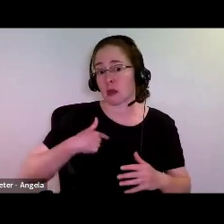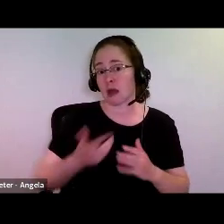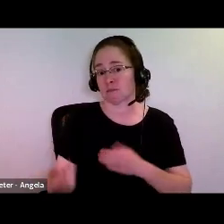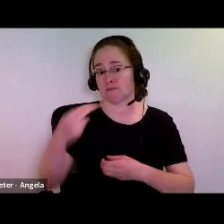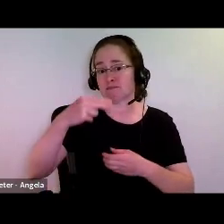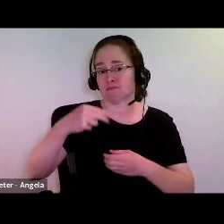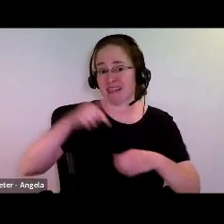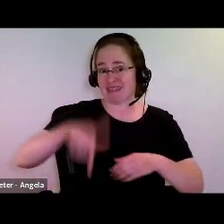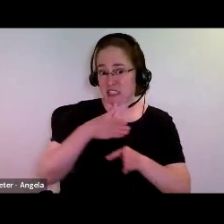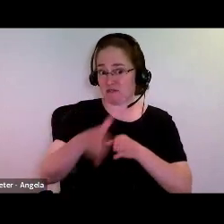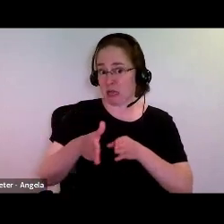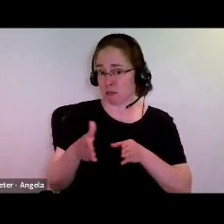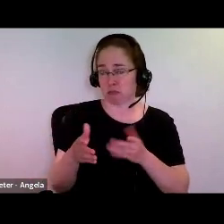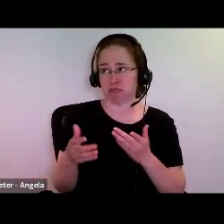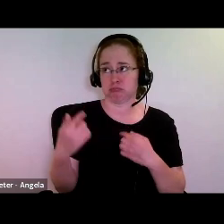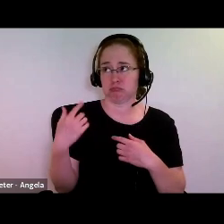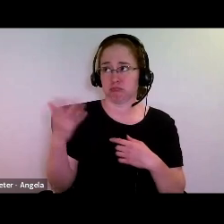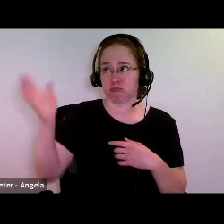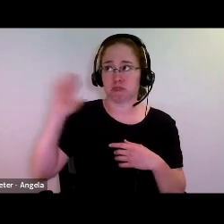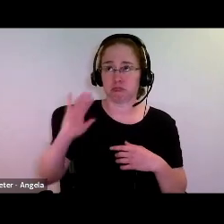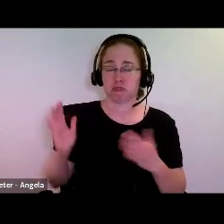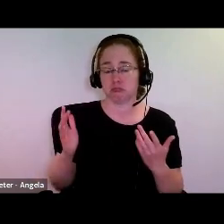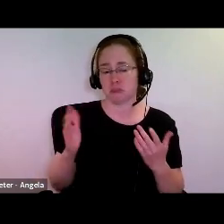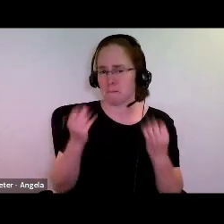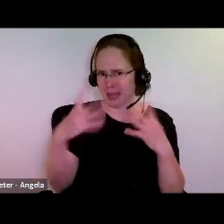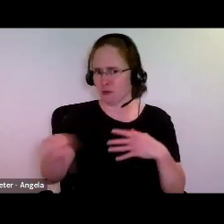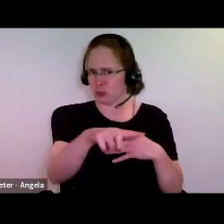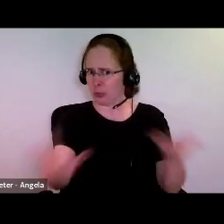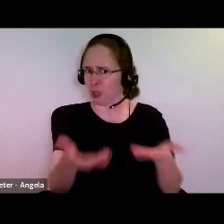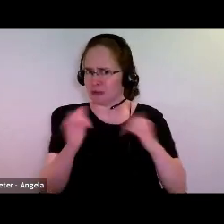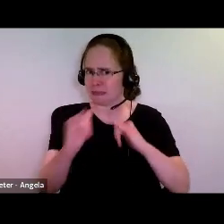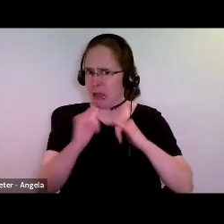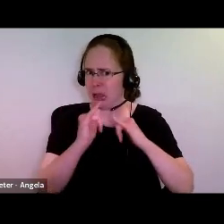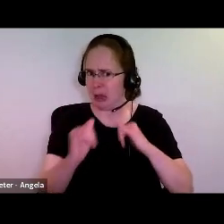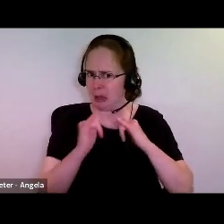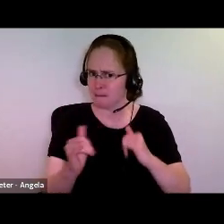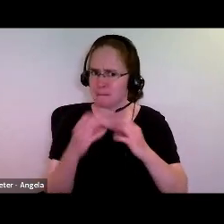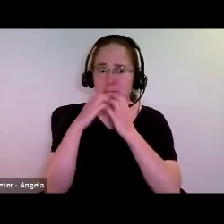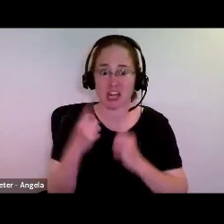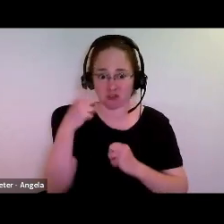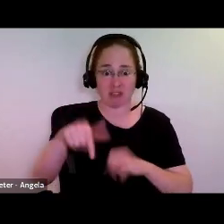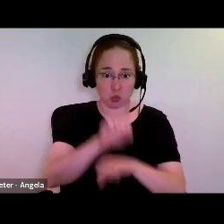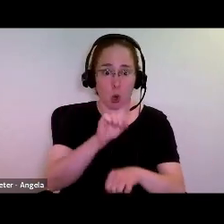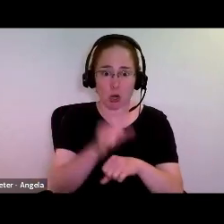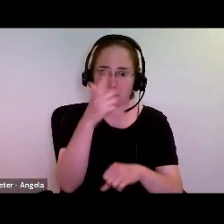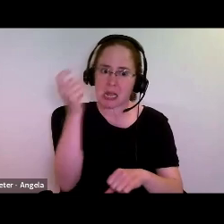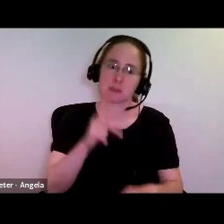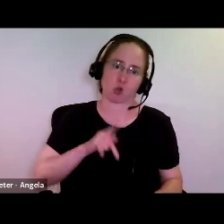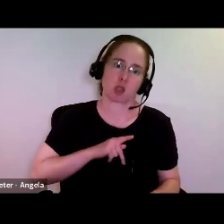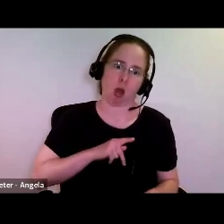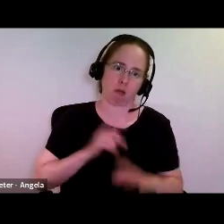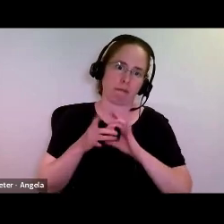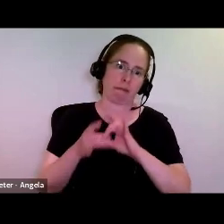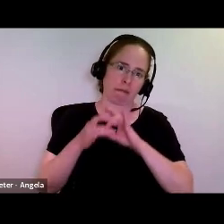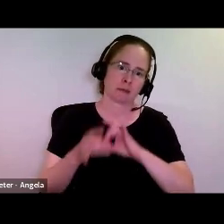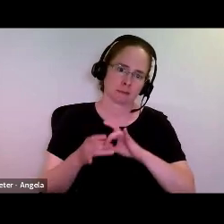work like many of us. I would imagine many of you on the call have the same passions for this work because it is personal